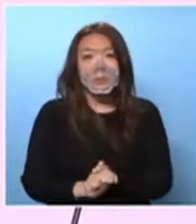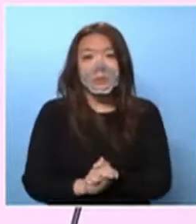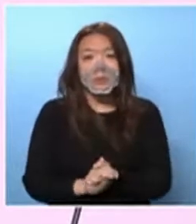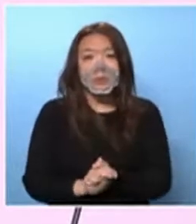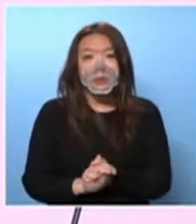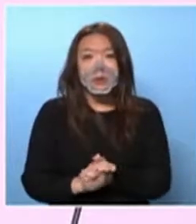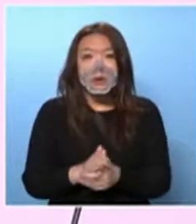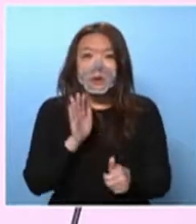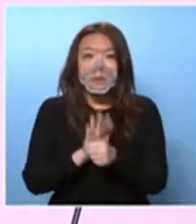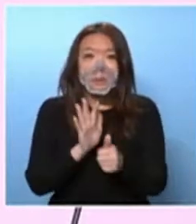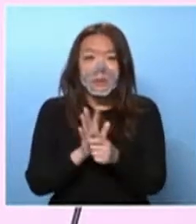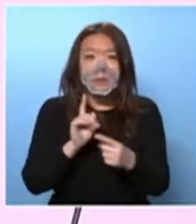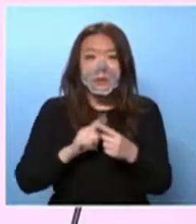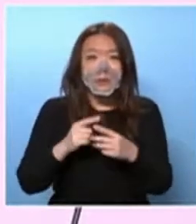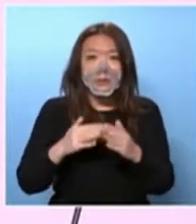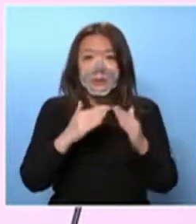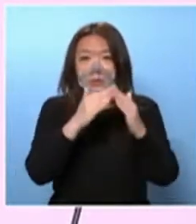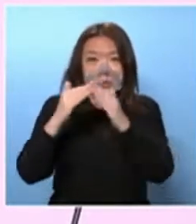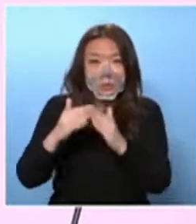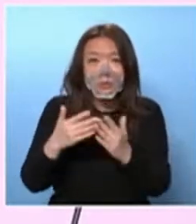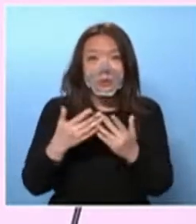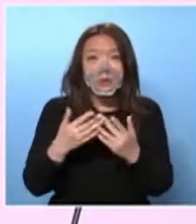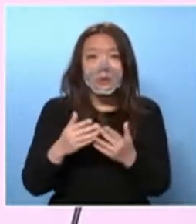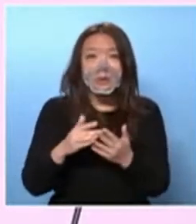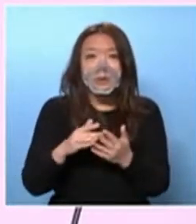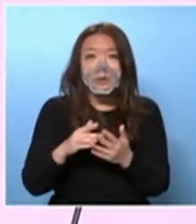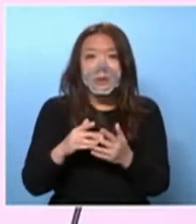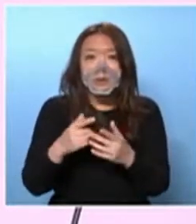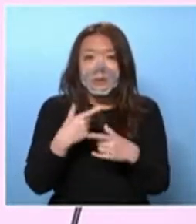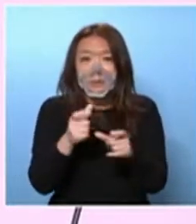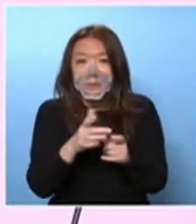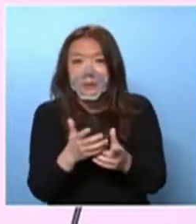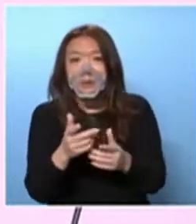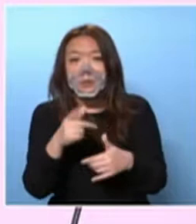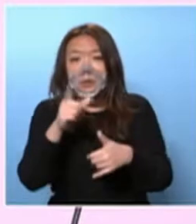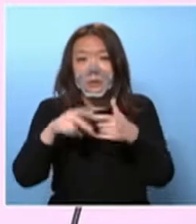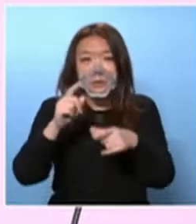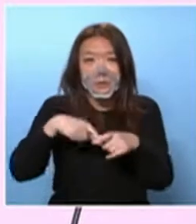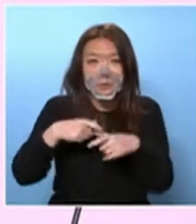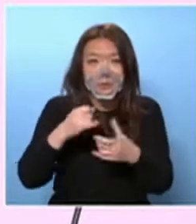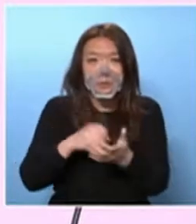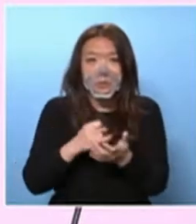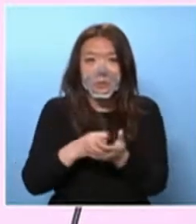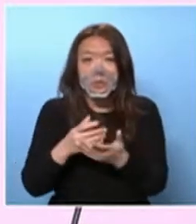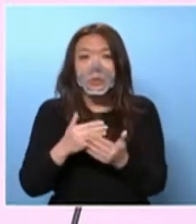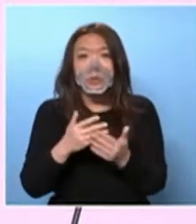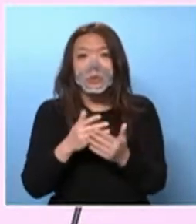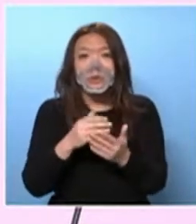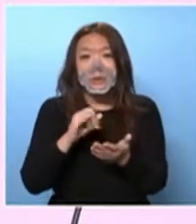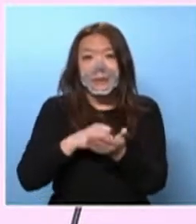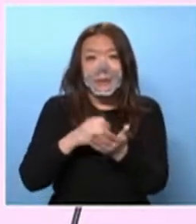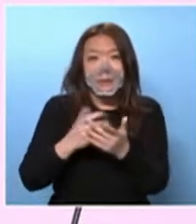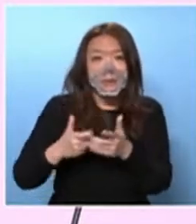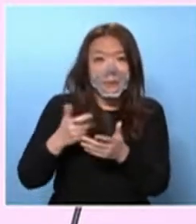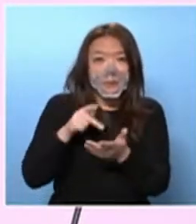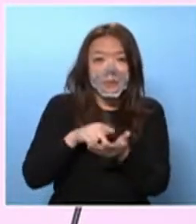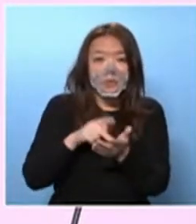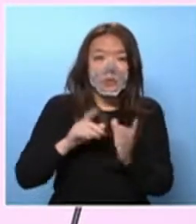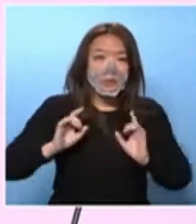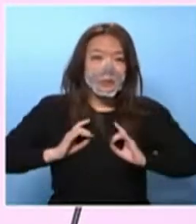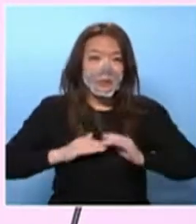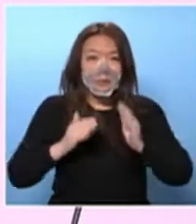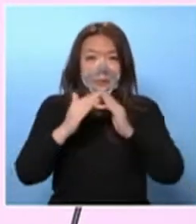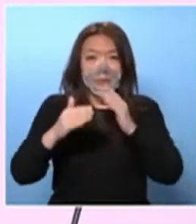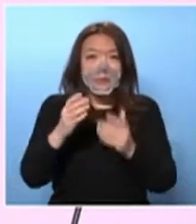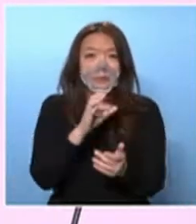2022-23, so as to ease the burden of renting a private property on taxpayers liable to salaries, tax, and tax under